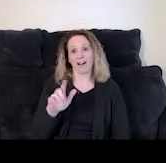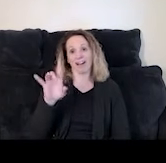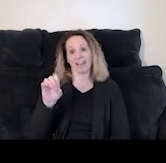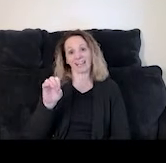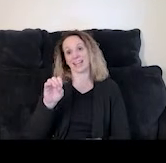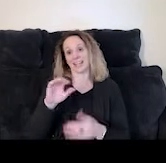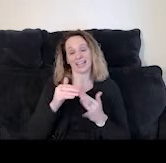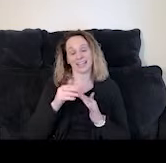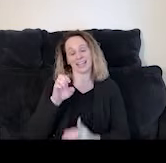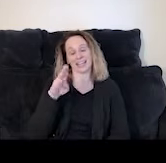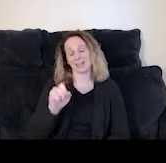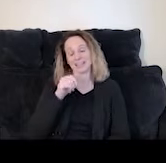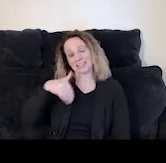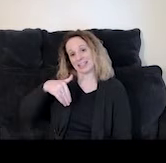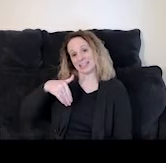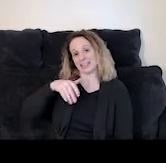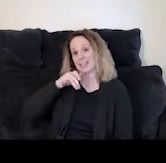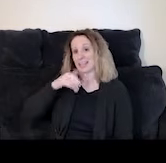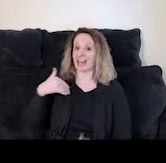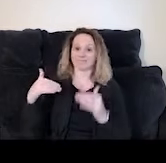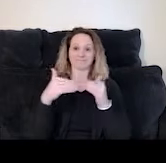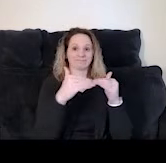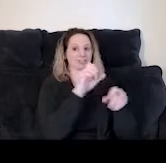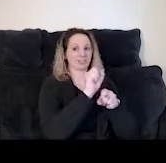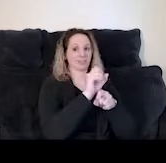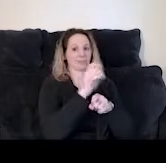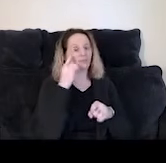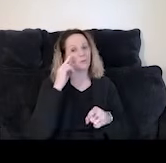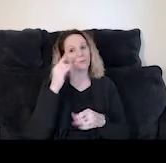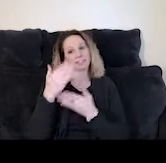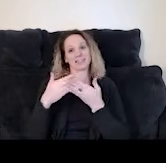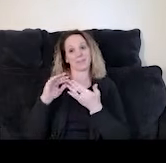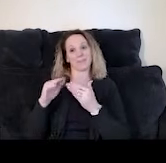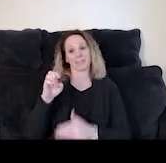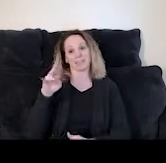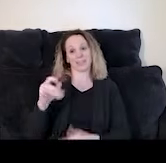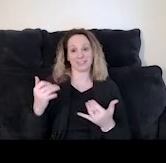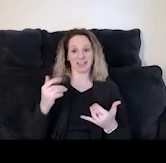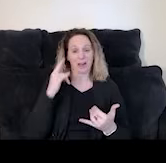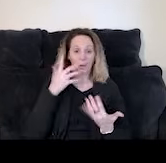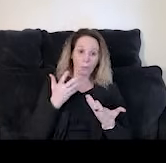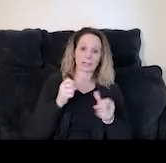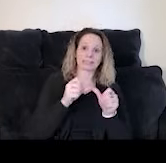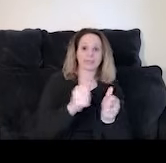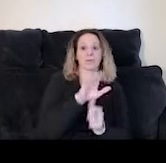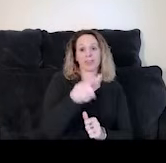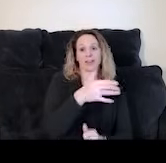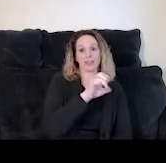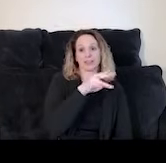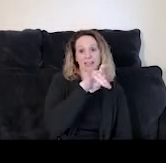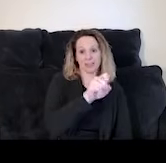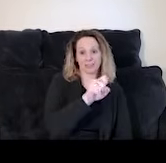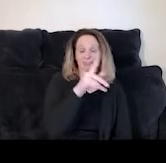not have adequate workforce for all of the counties that we're already in or the counties that we want to grow towards. We need